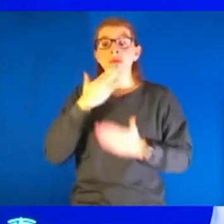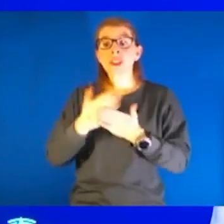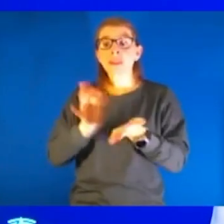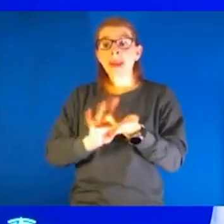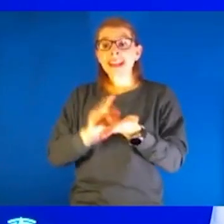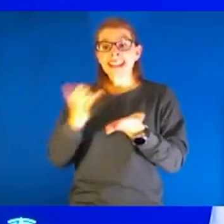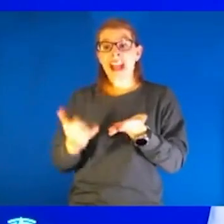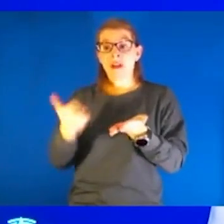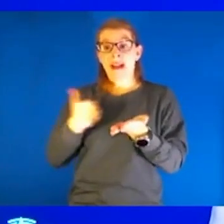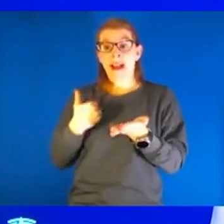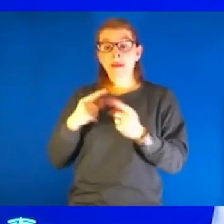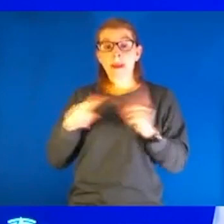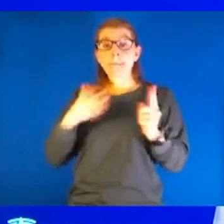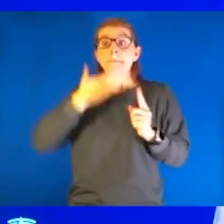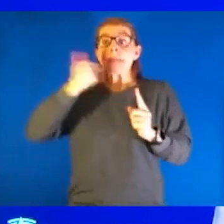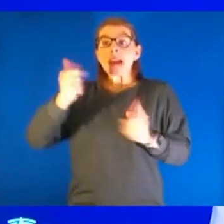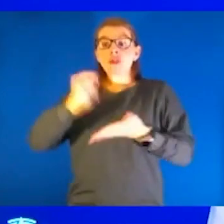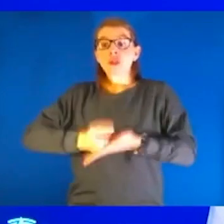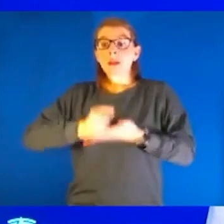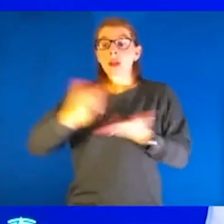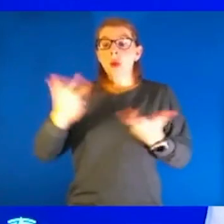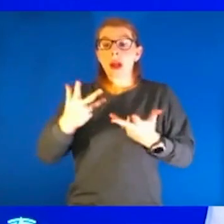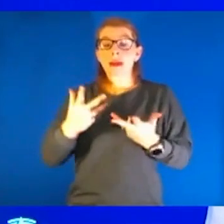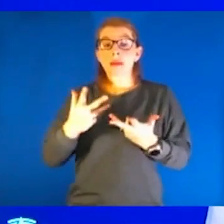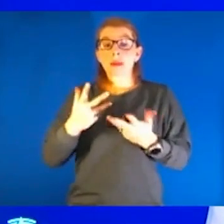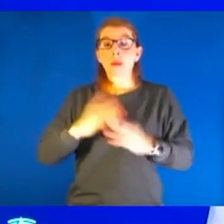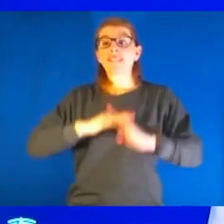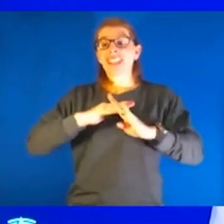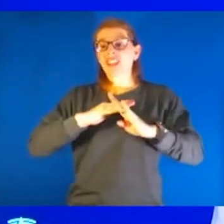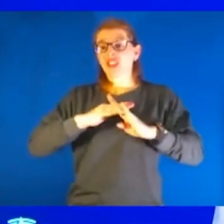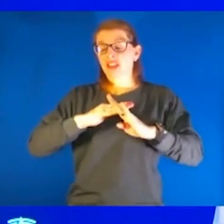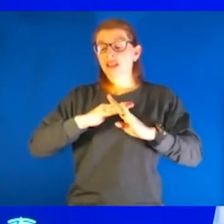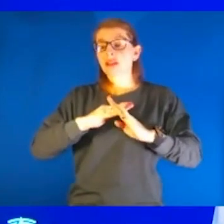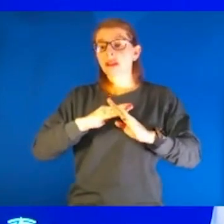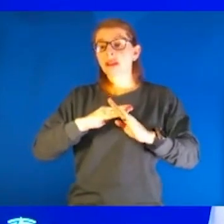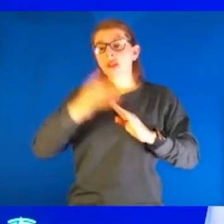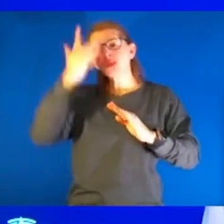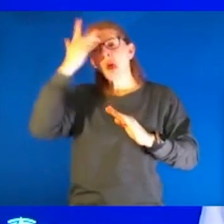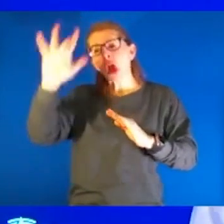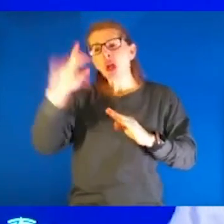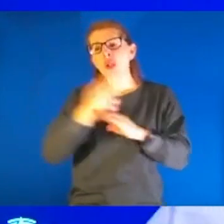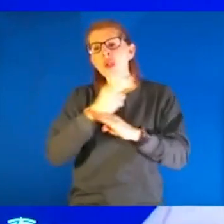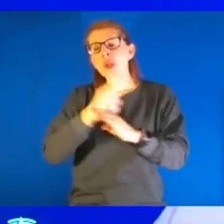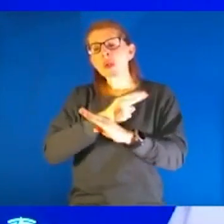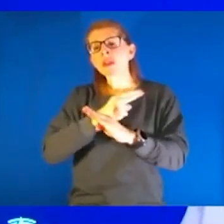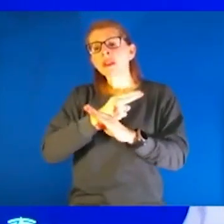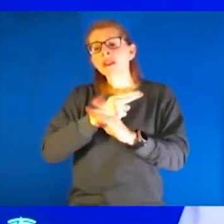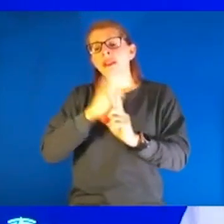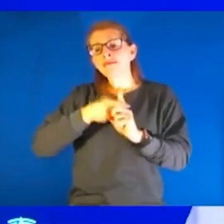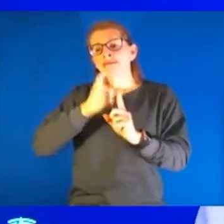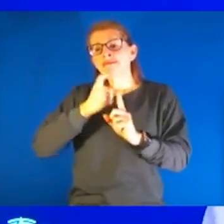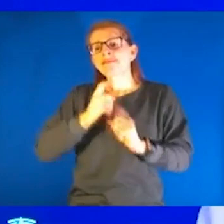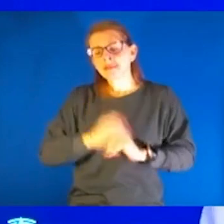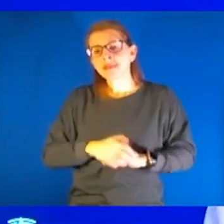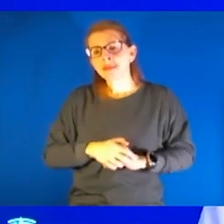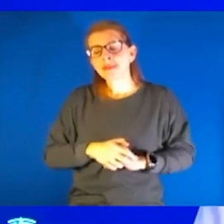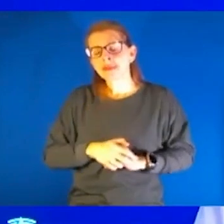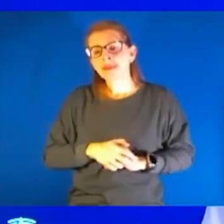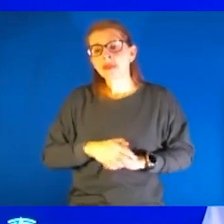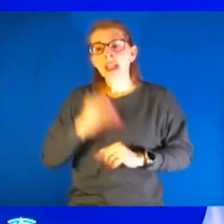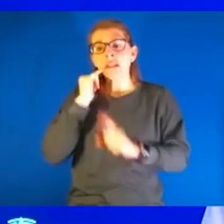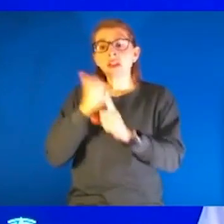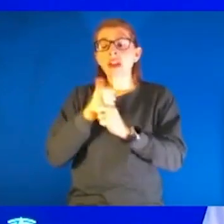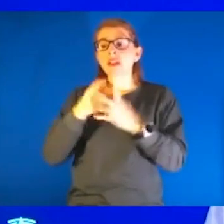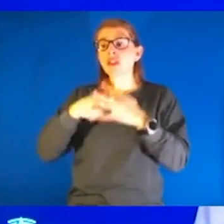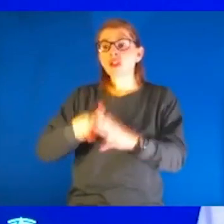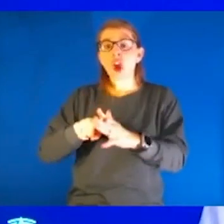best treatment is prevention. Be smart, use protection. I think you have to, if you start to engage